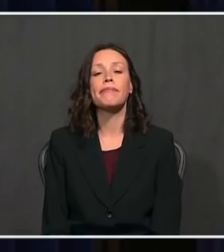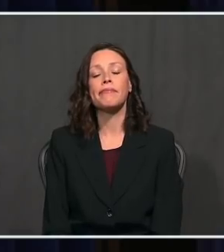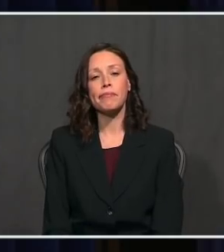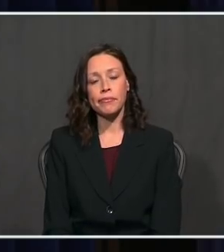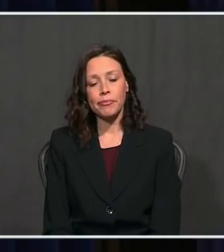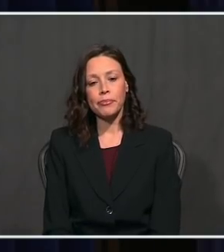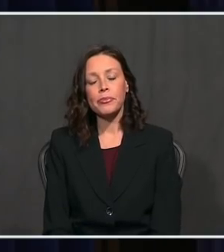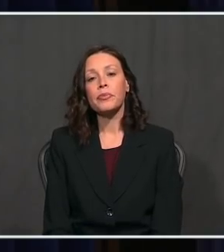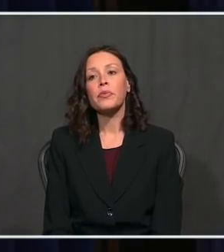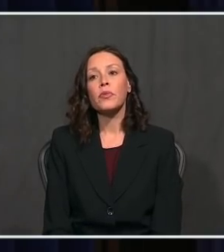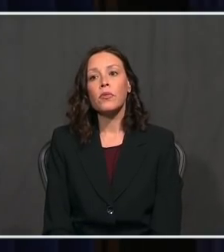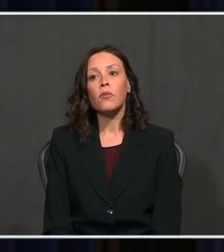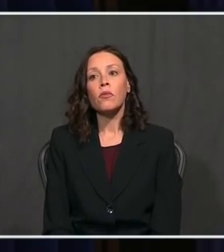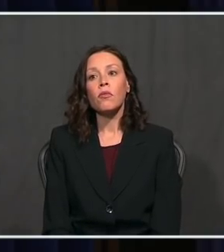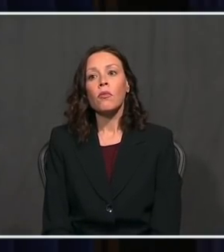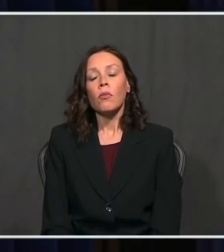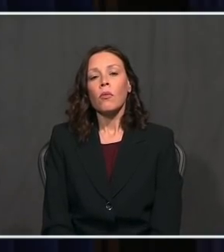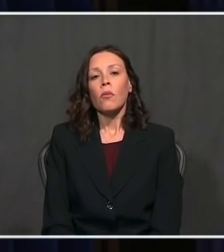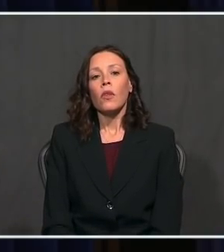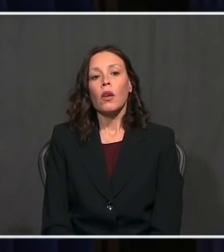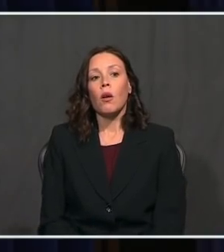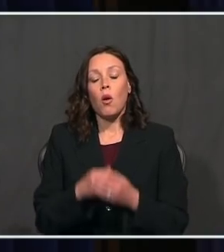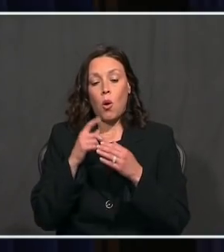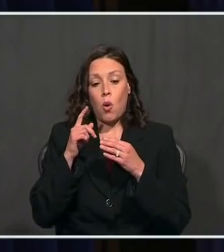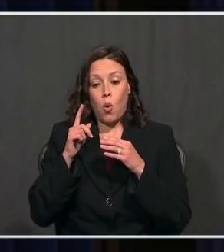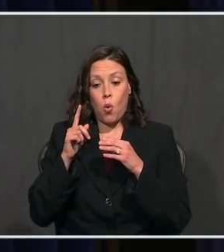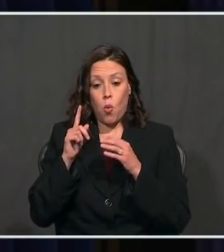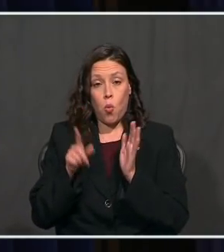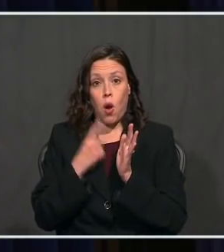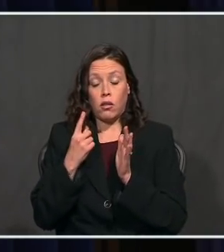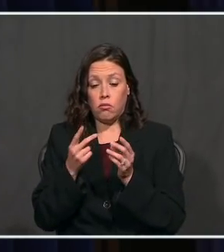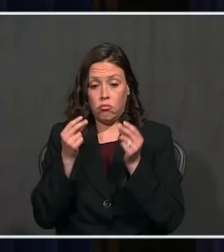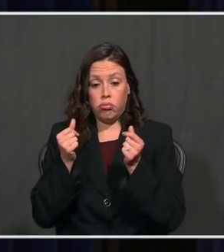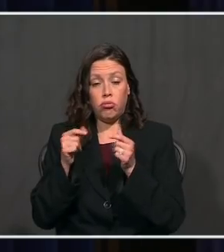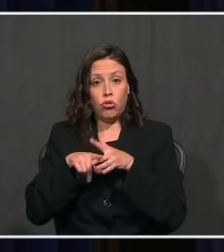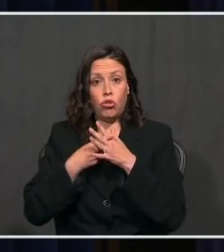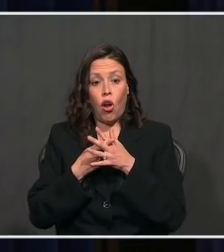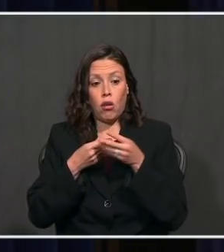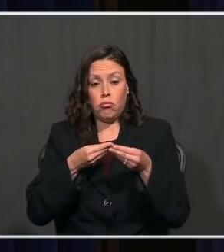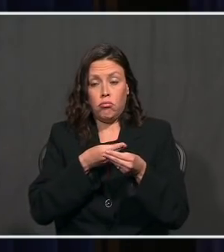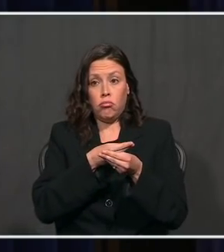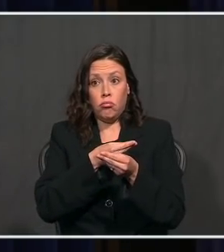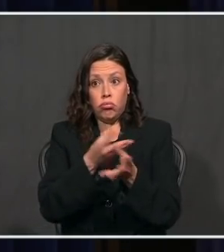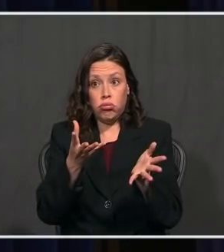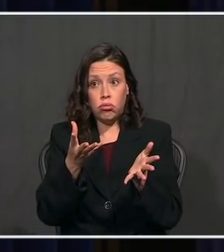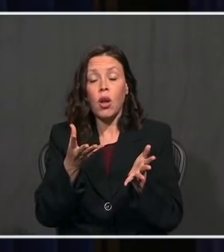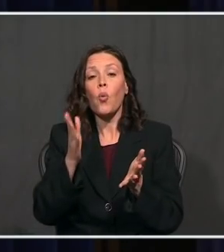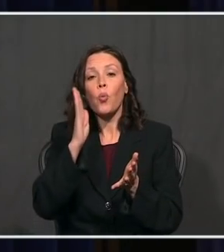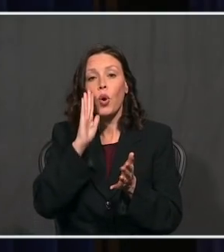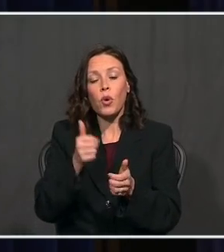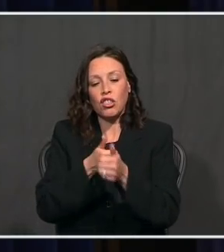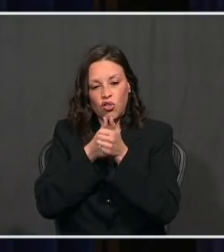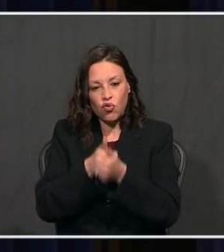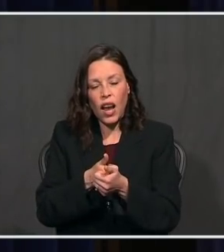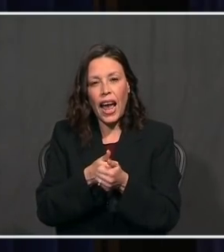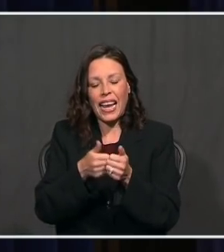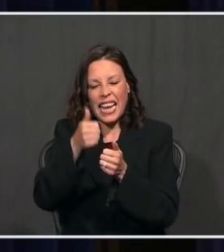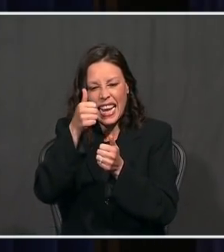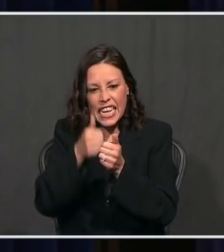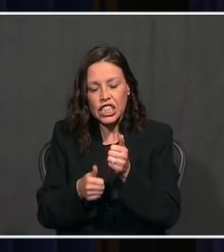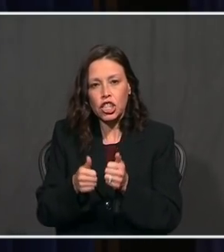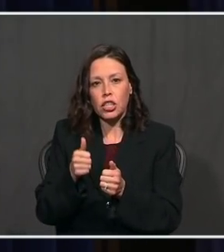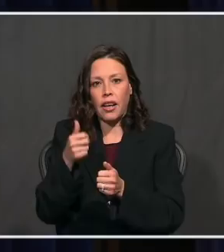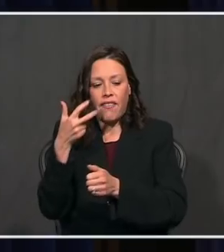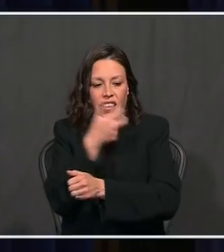we start to deliver the vaccine, we will be able to track every single vaccine